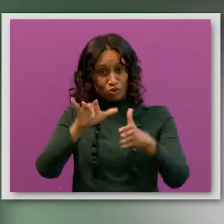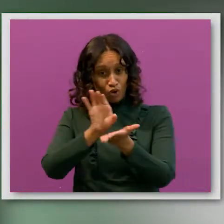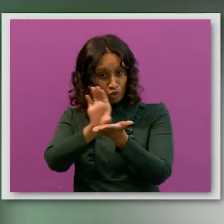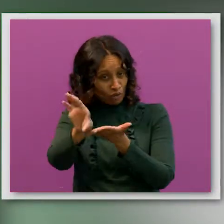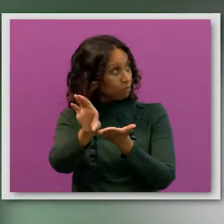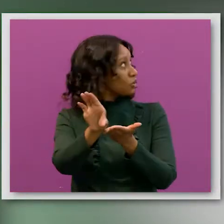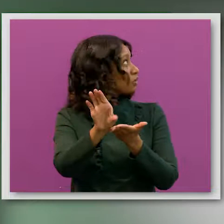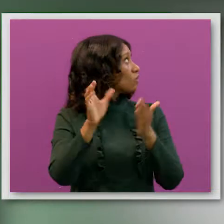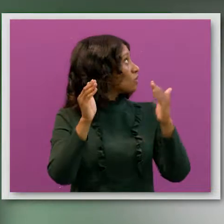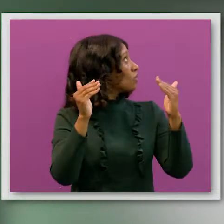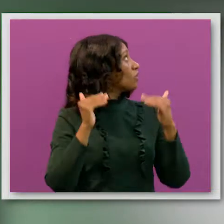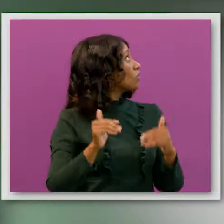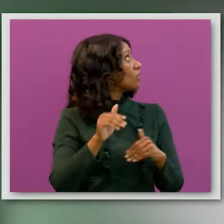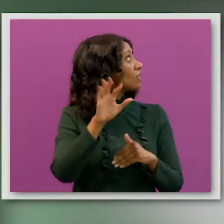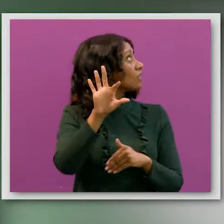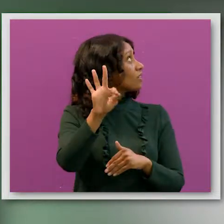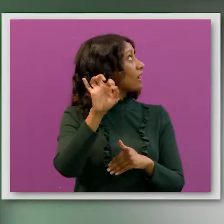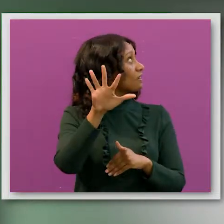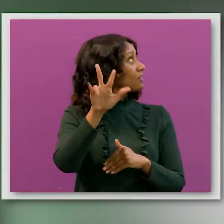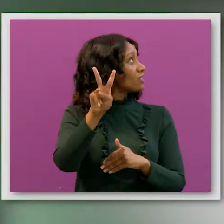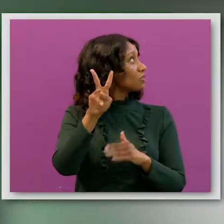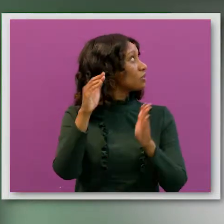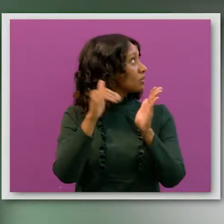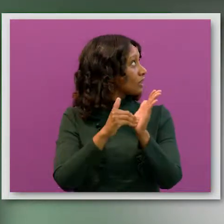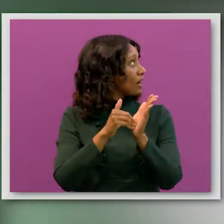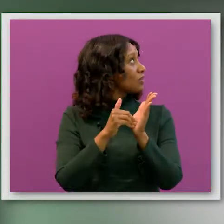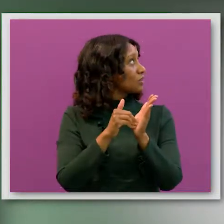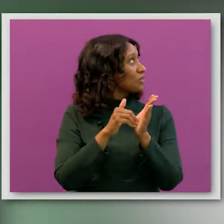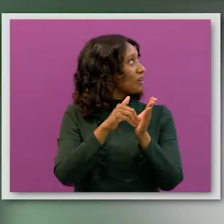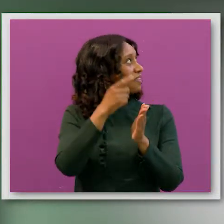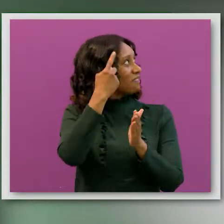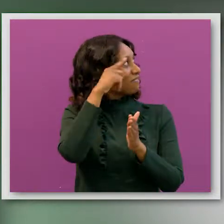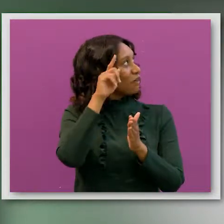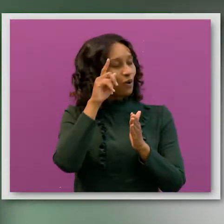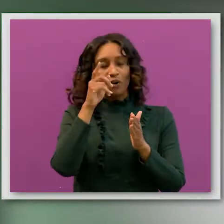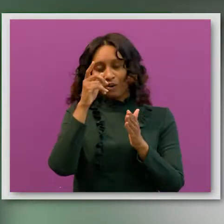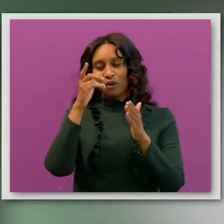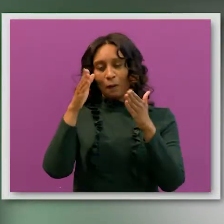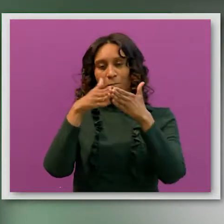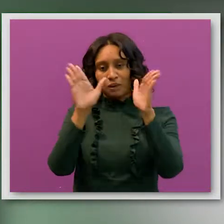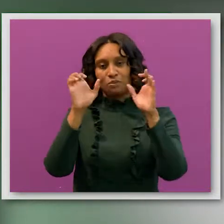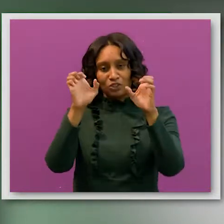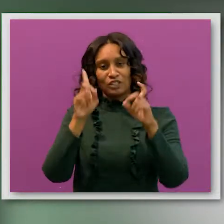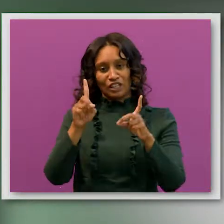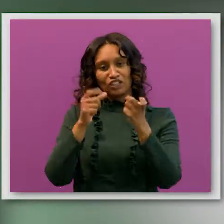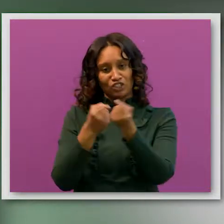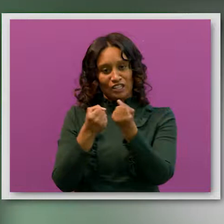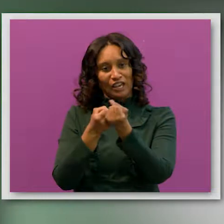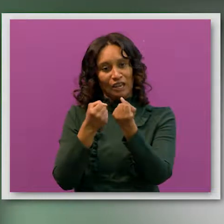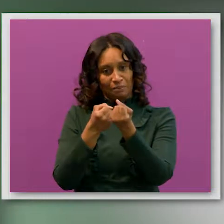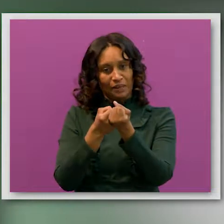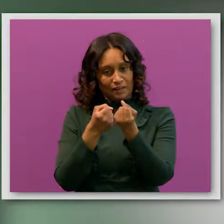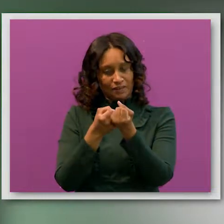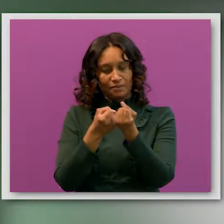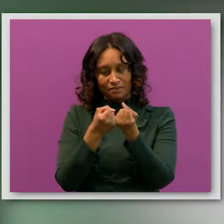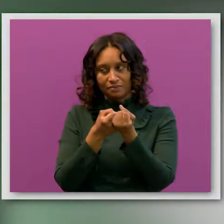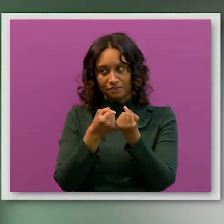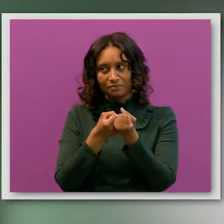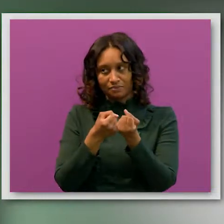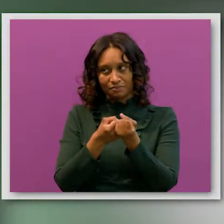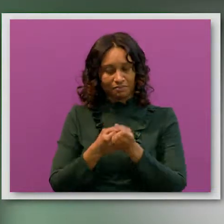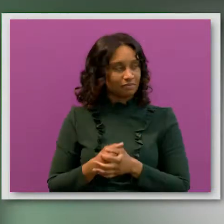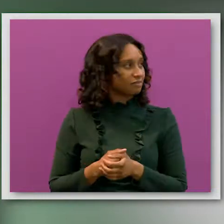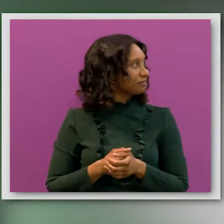$952,000 to support the statehood campaign so Washington, D.C. can become the 51st state in the nation.